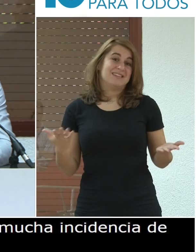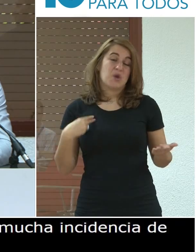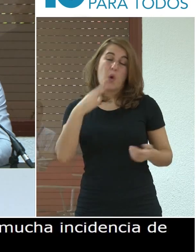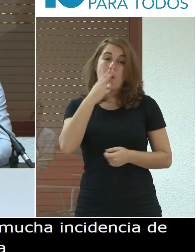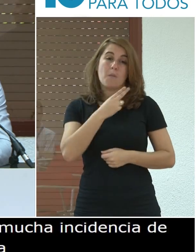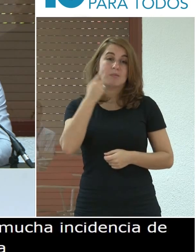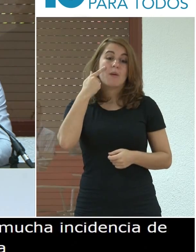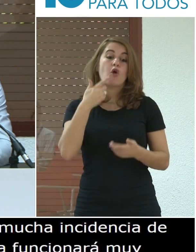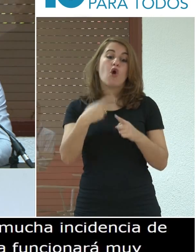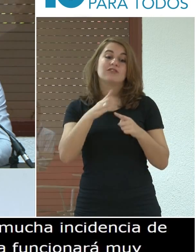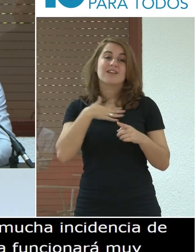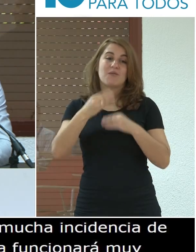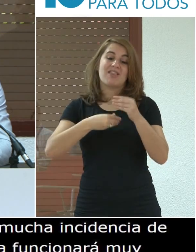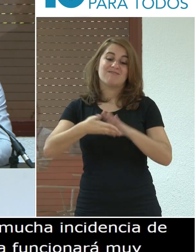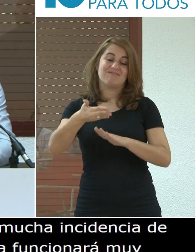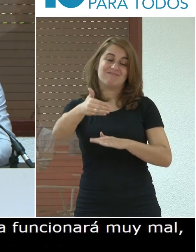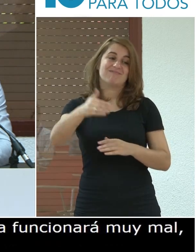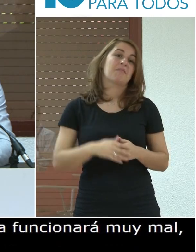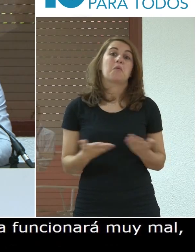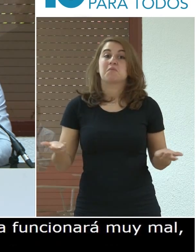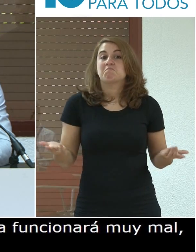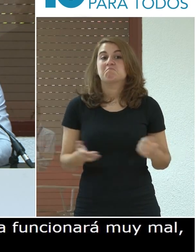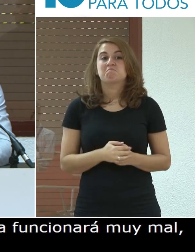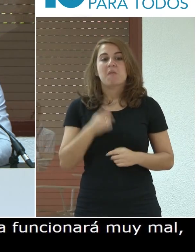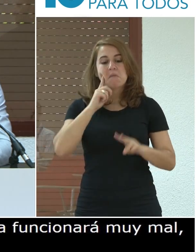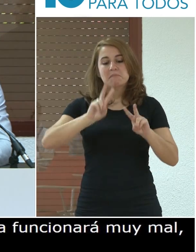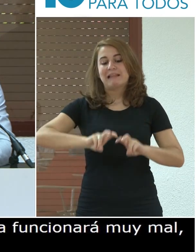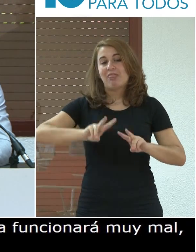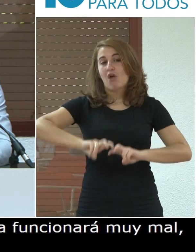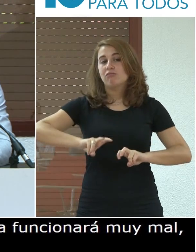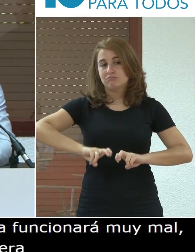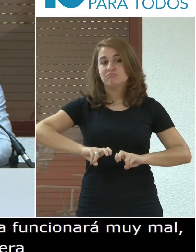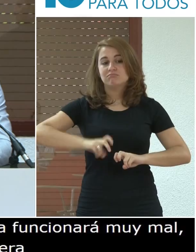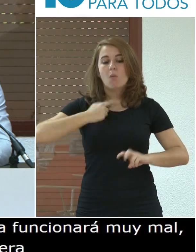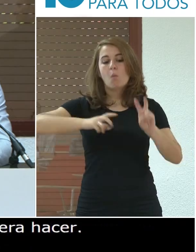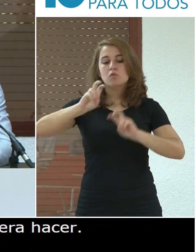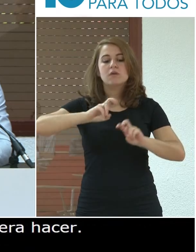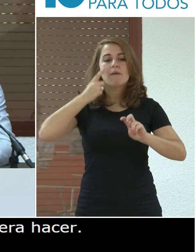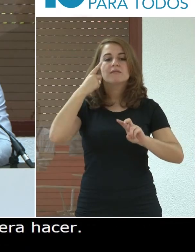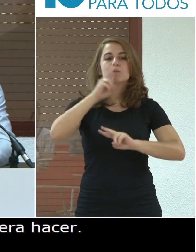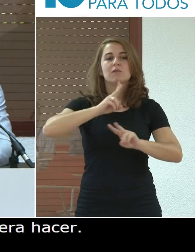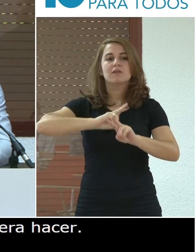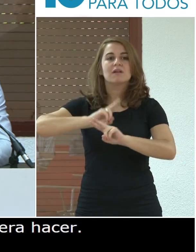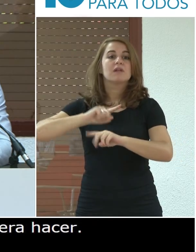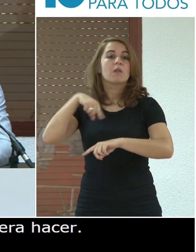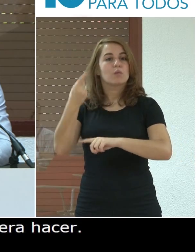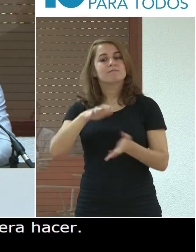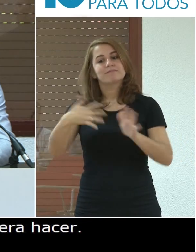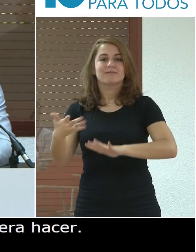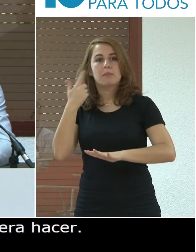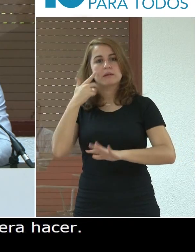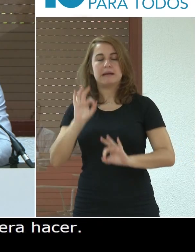about that. But, well, as I was saying, everything depends on what you want to achieve.